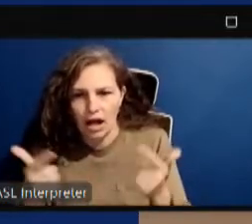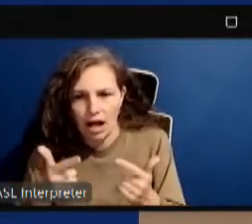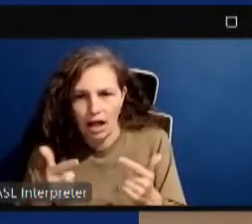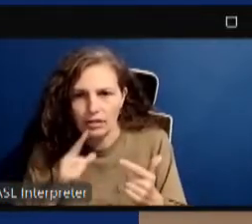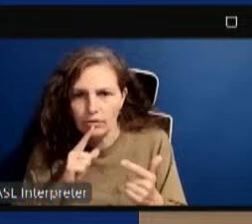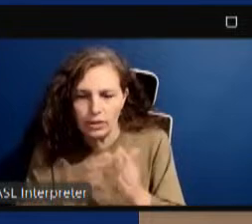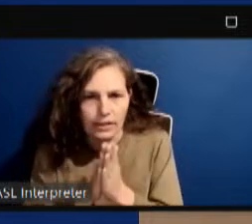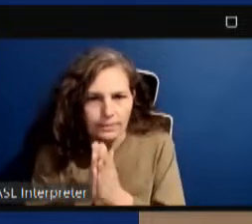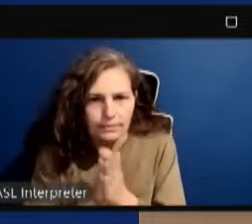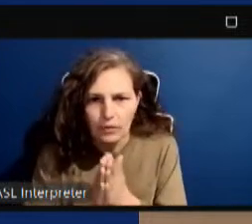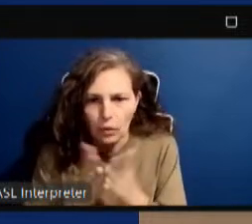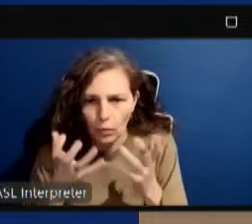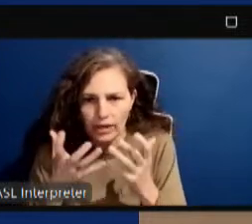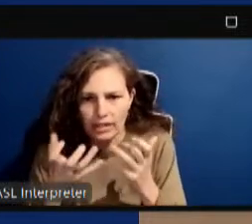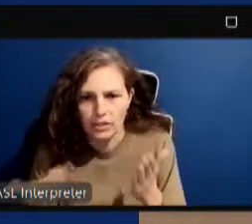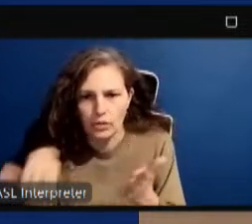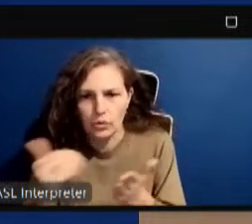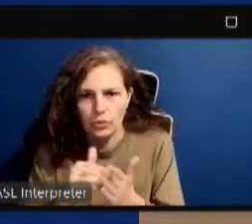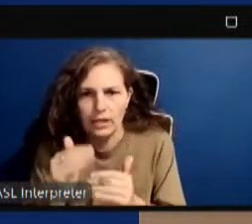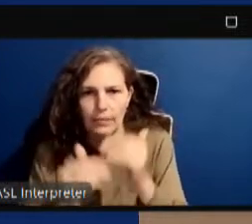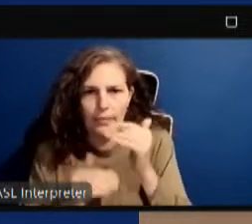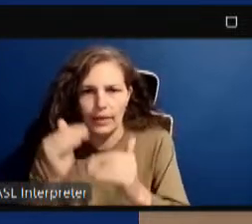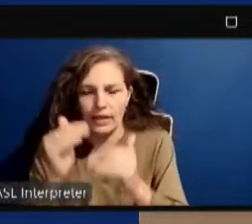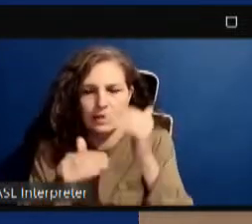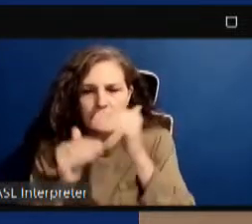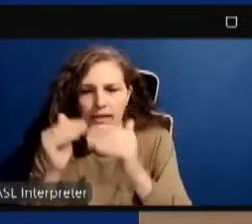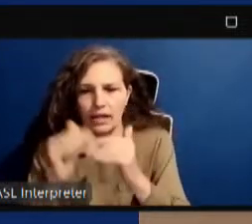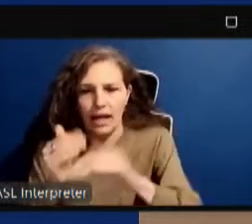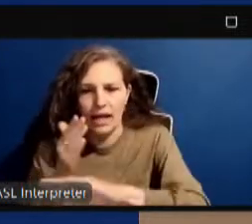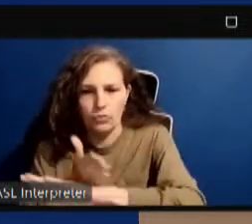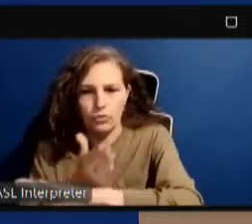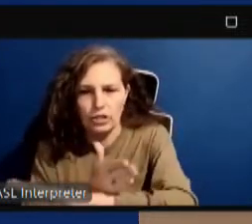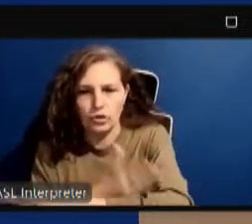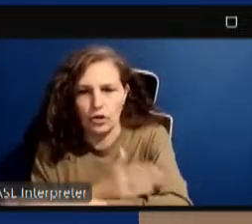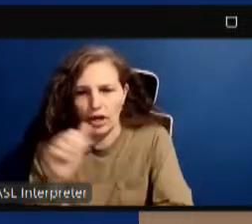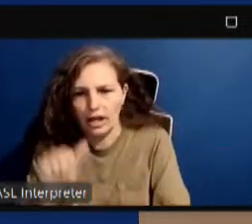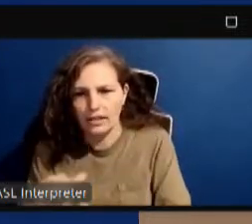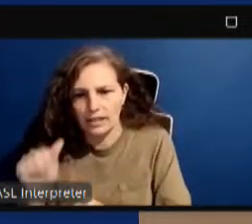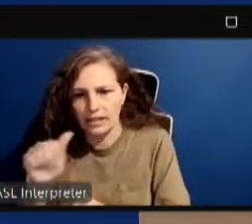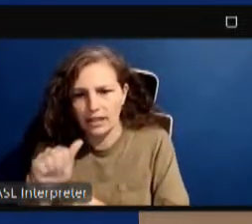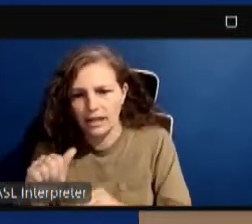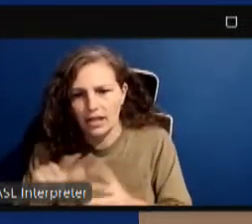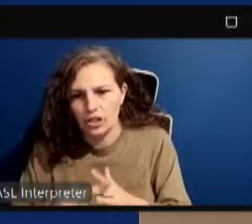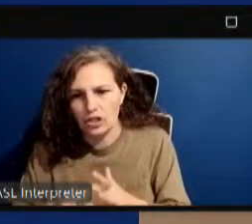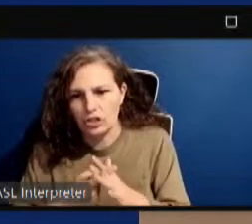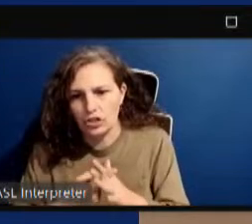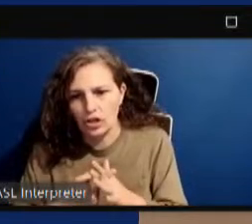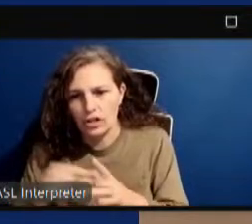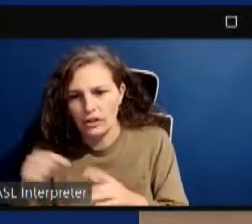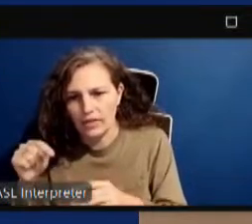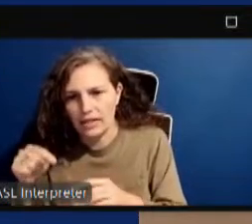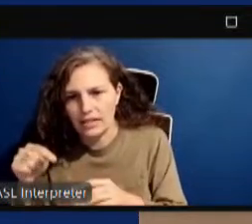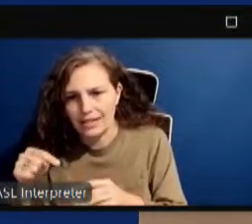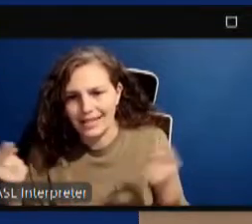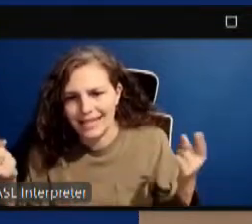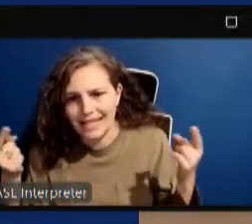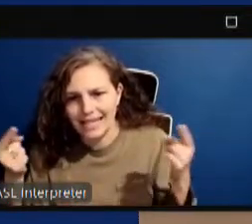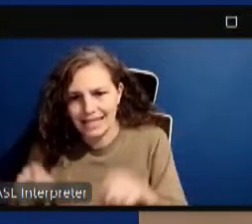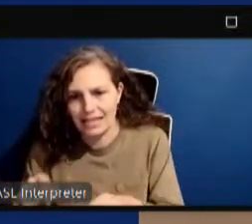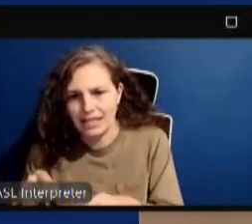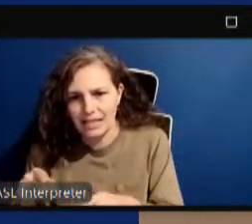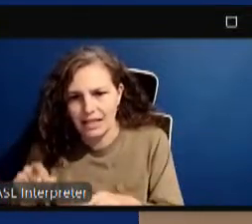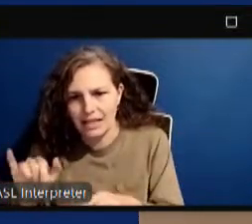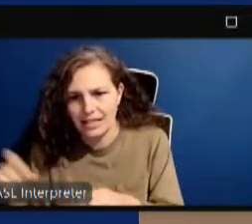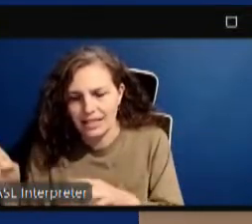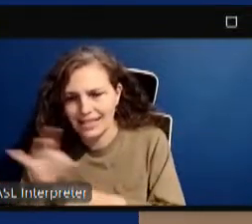into rebuild and restoration of Altadena. So at the beginning of this incident, this